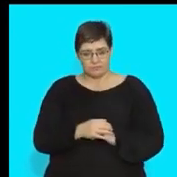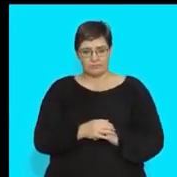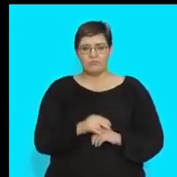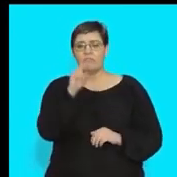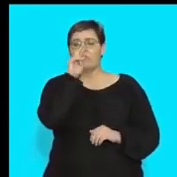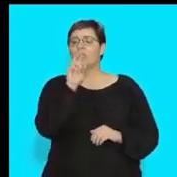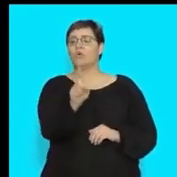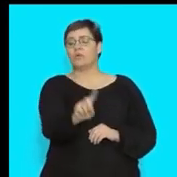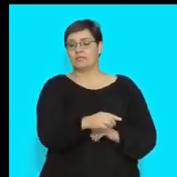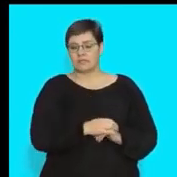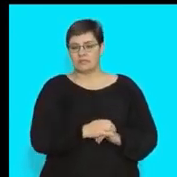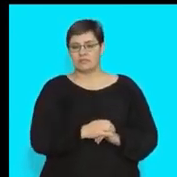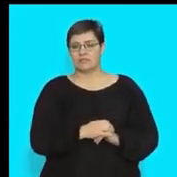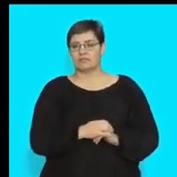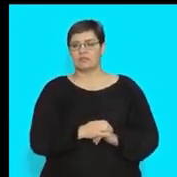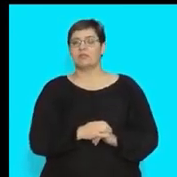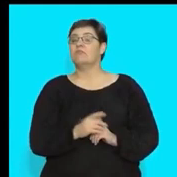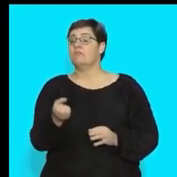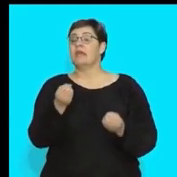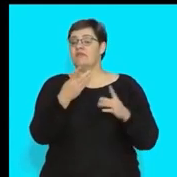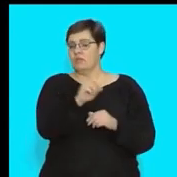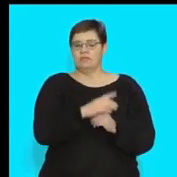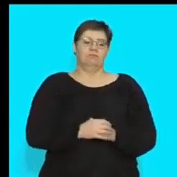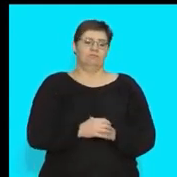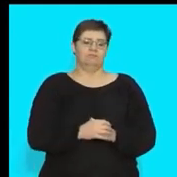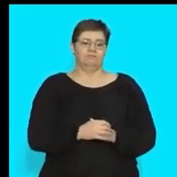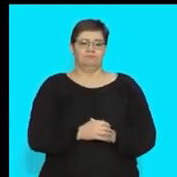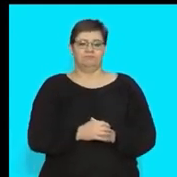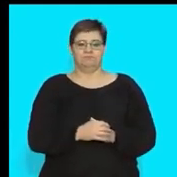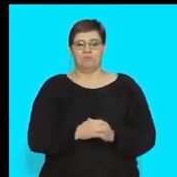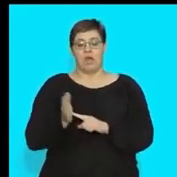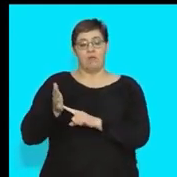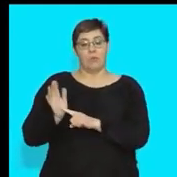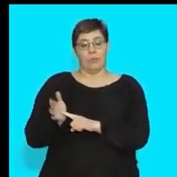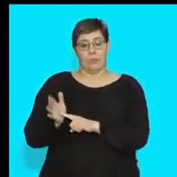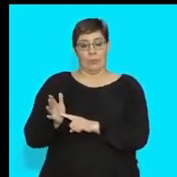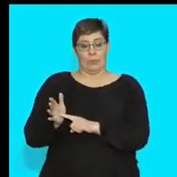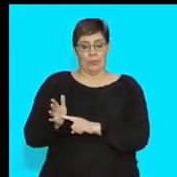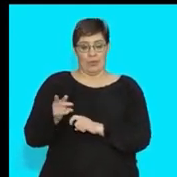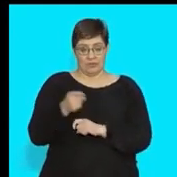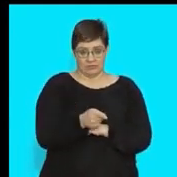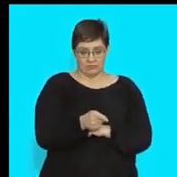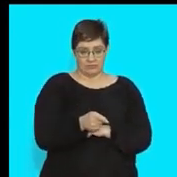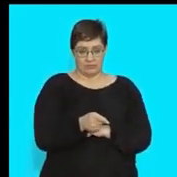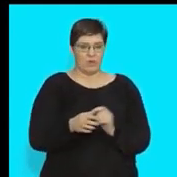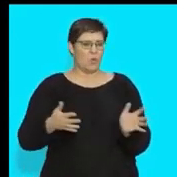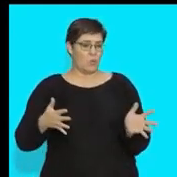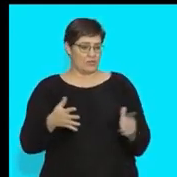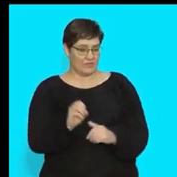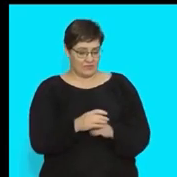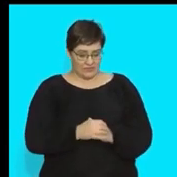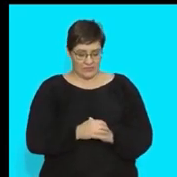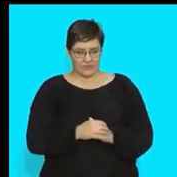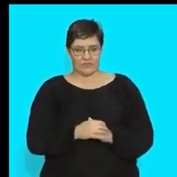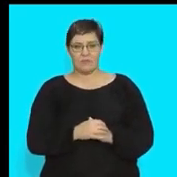looking at is you're going to be given, say for example, I put a fan on here, which is wind, and I'm